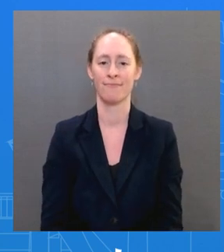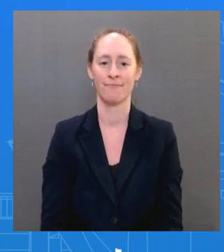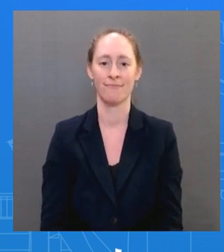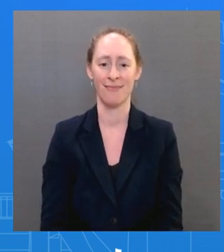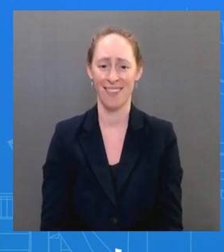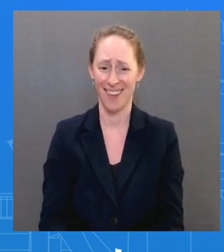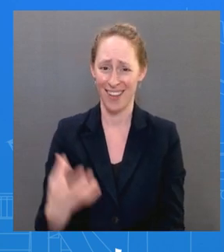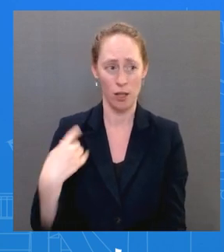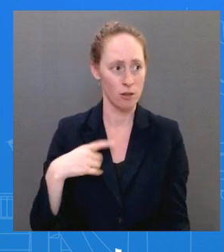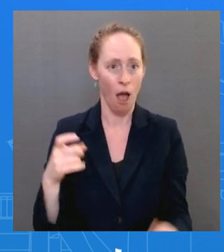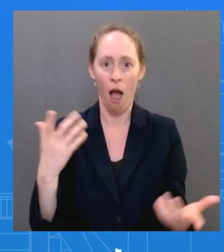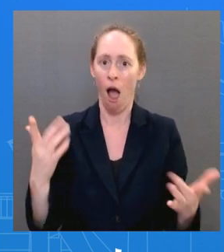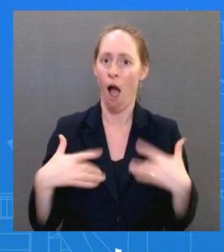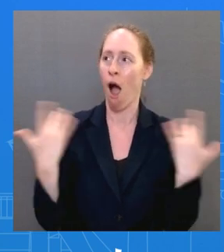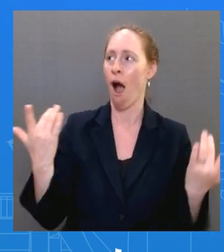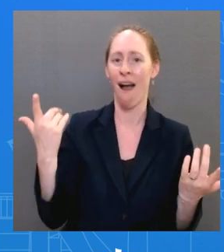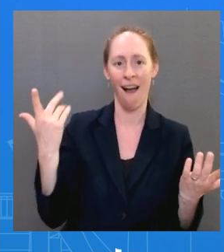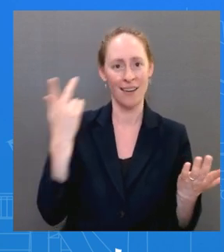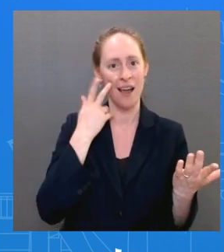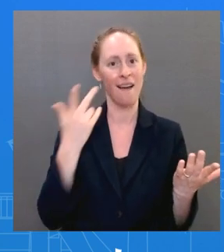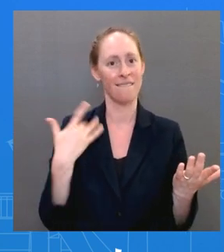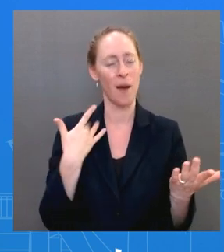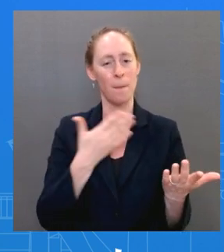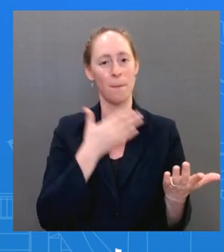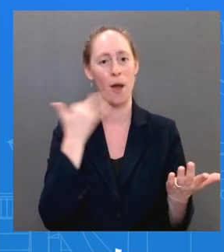it's because of the treatments.